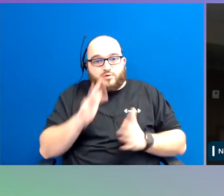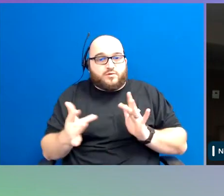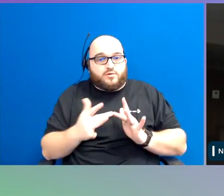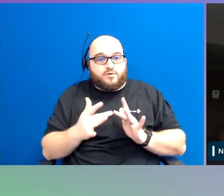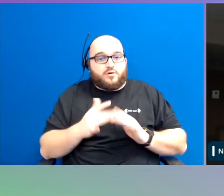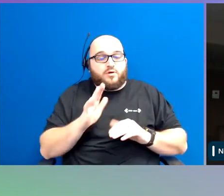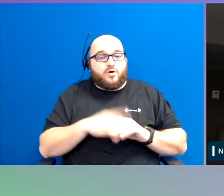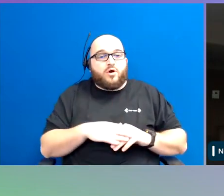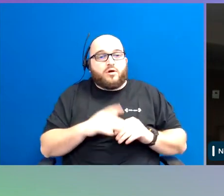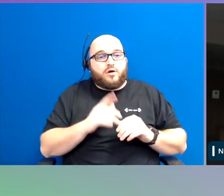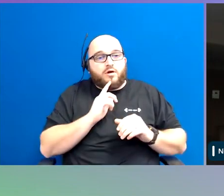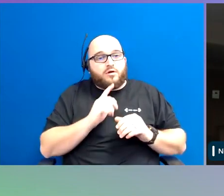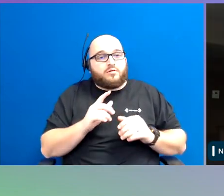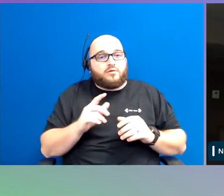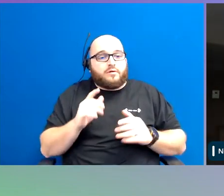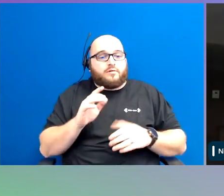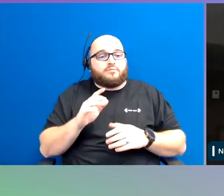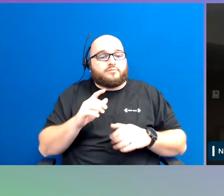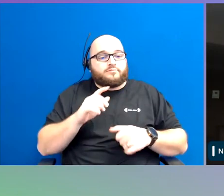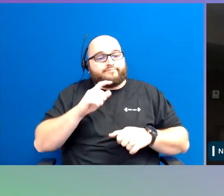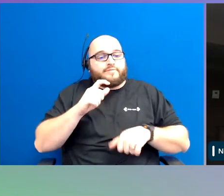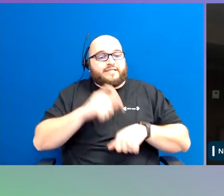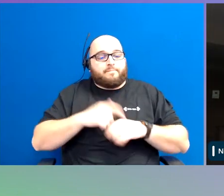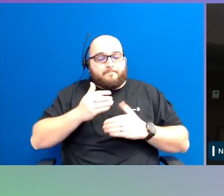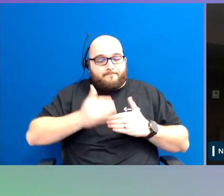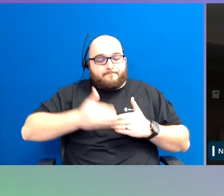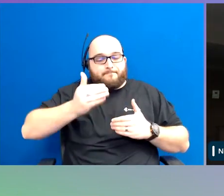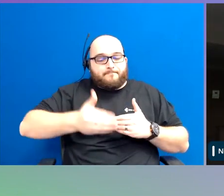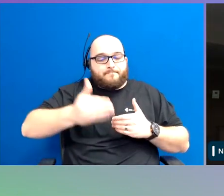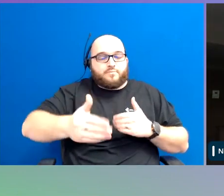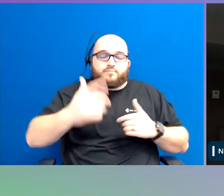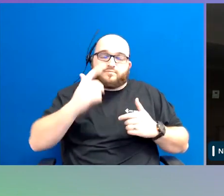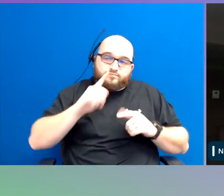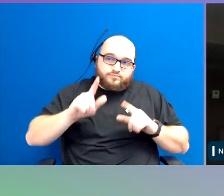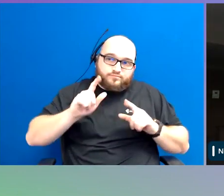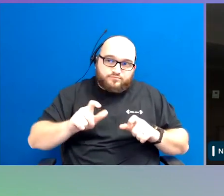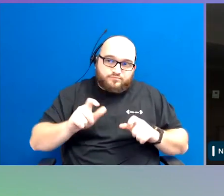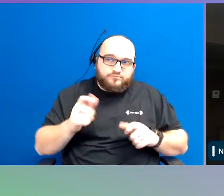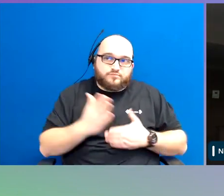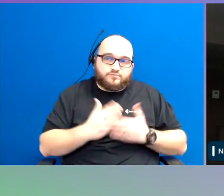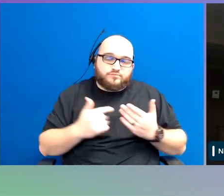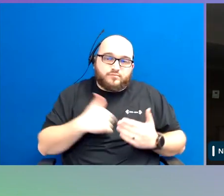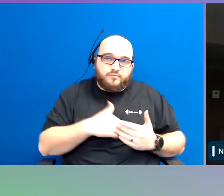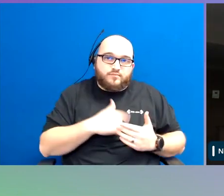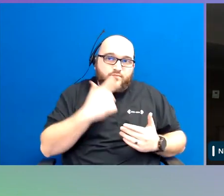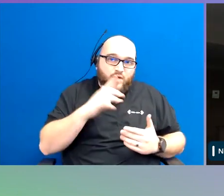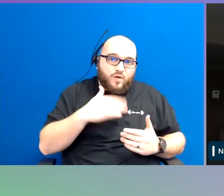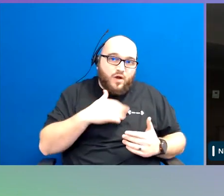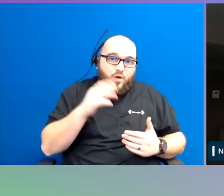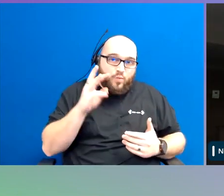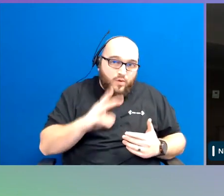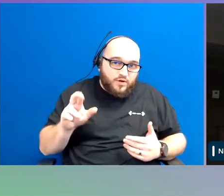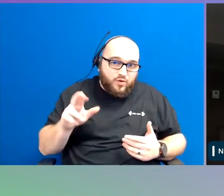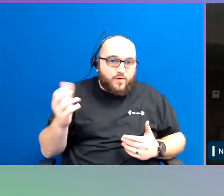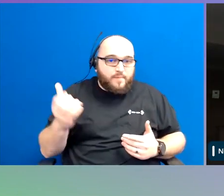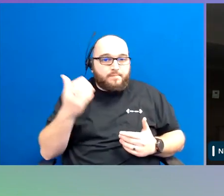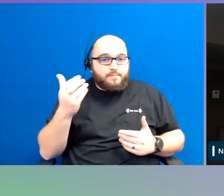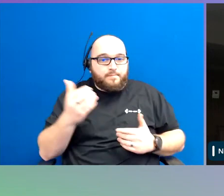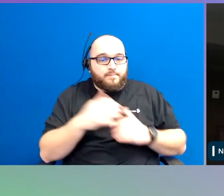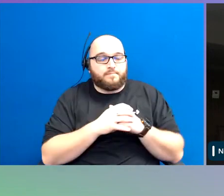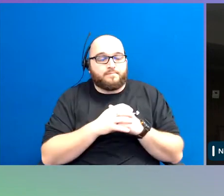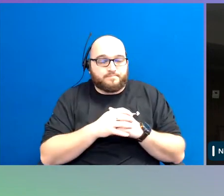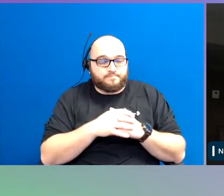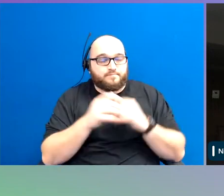recurring basis to have you test out some prototypes or websites or apps.